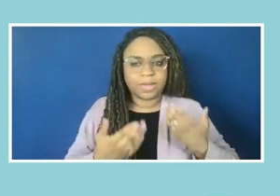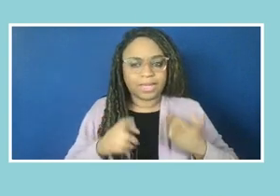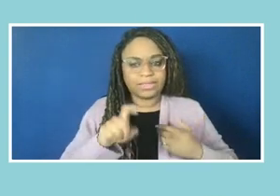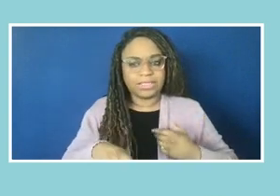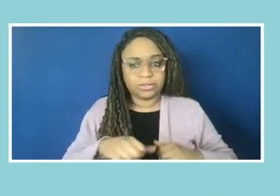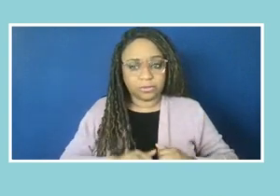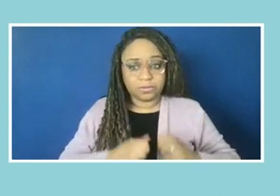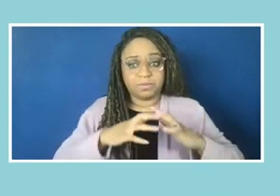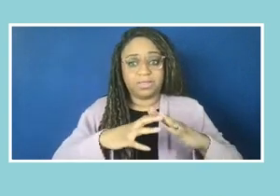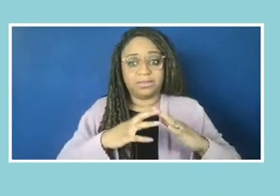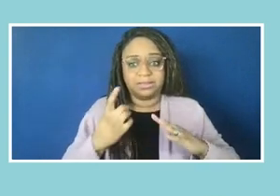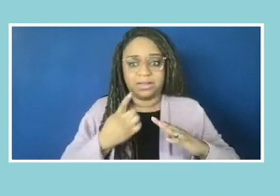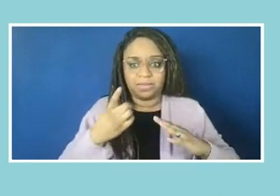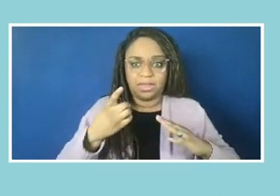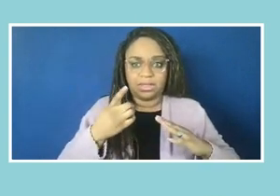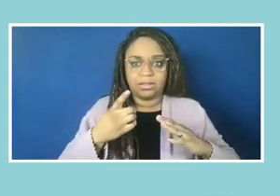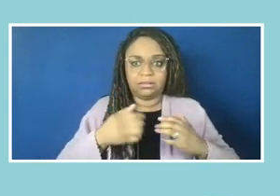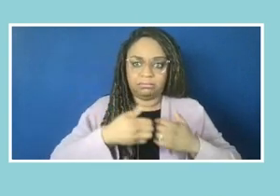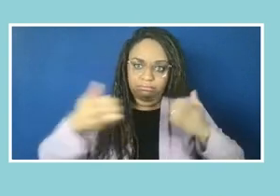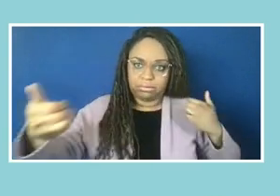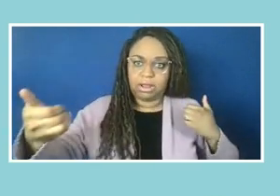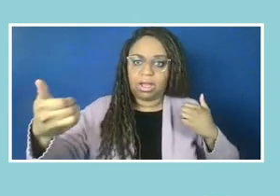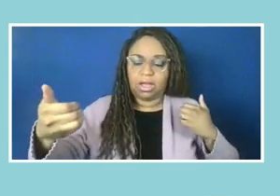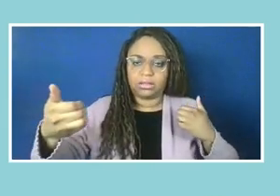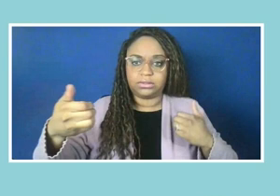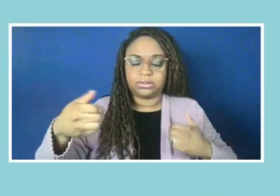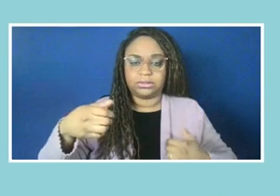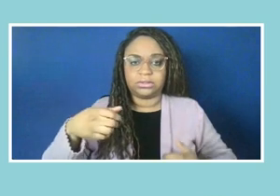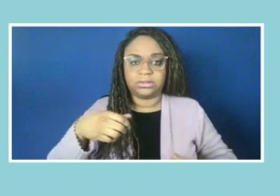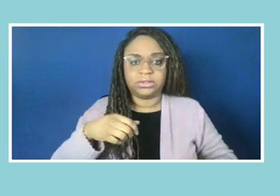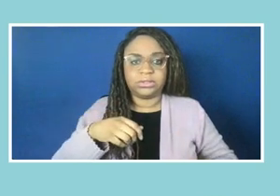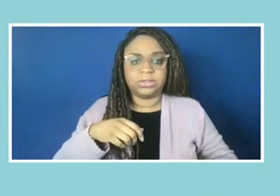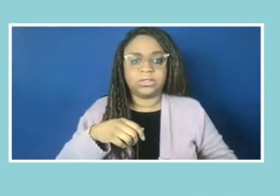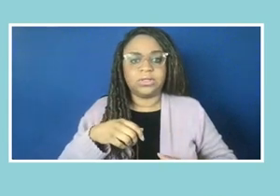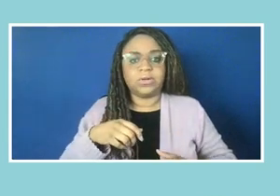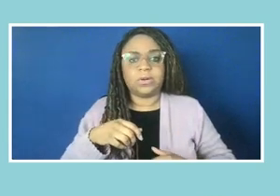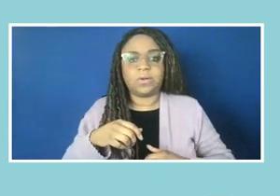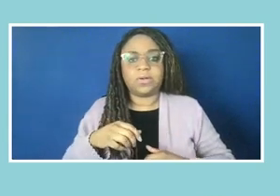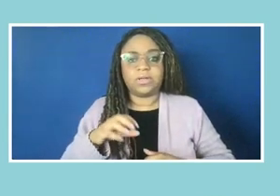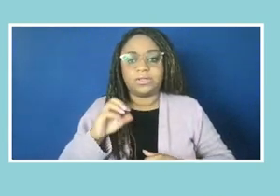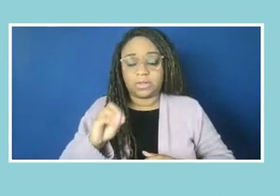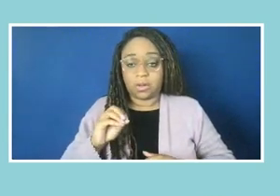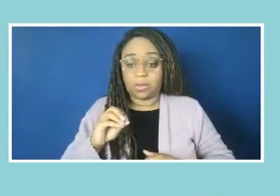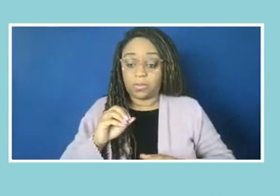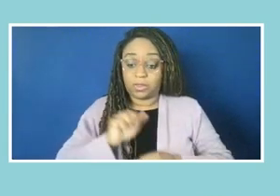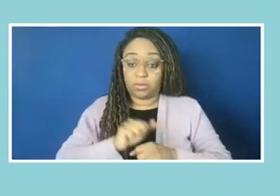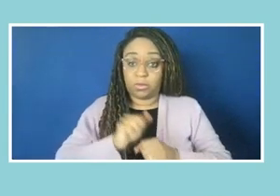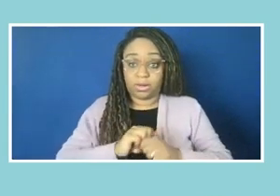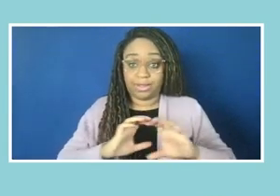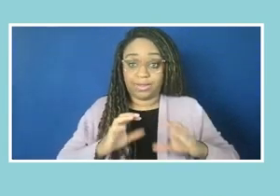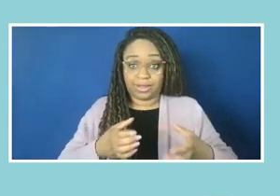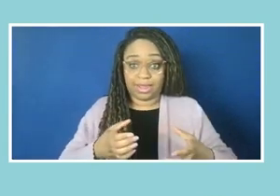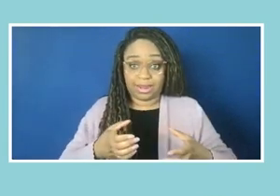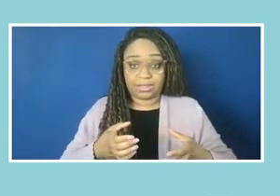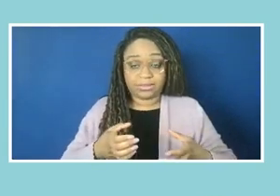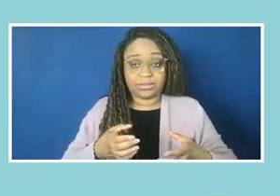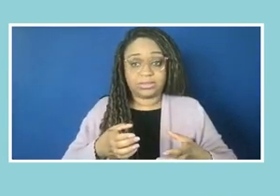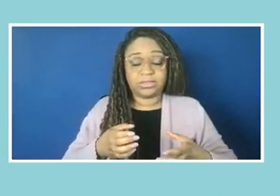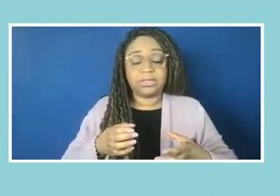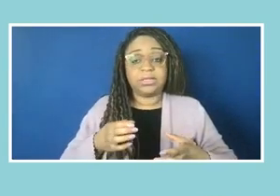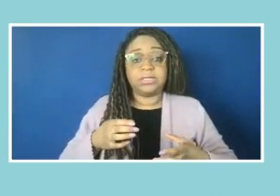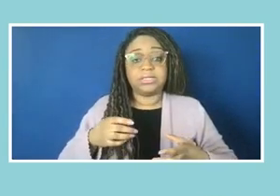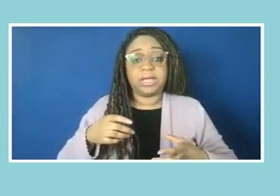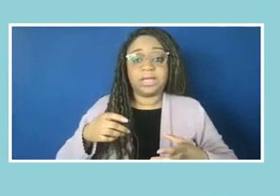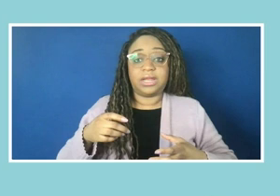started publishing his pamphlet, Common Sense. It became a very popular thing amongst the working class here. And